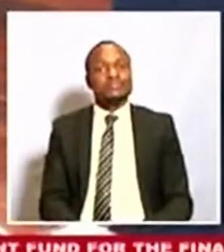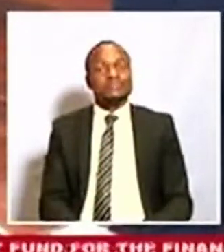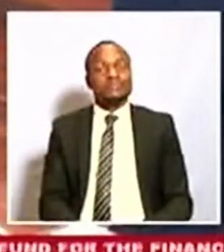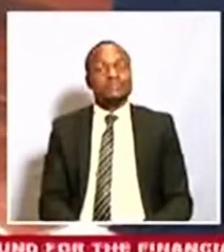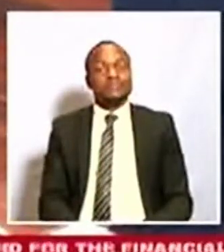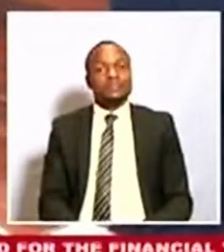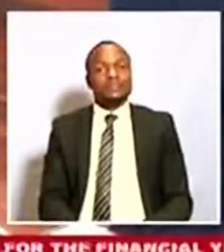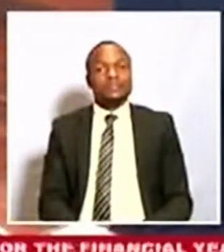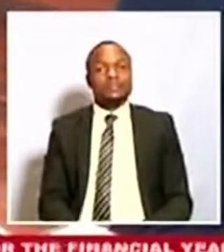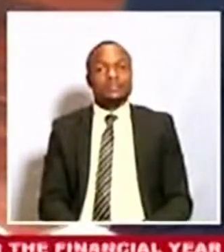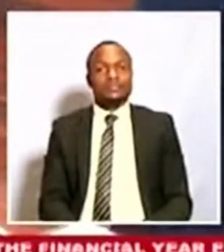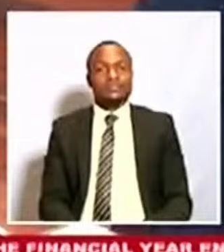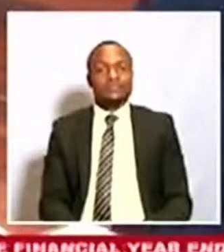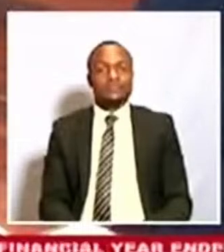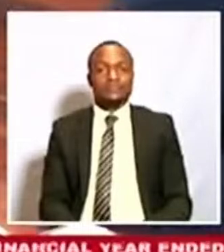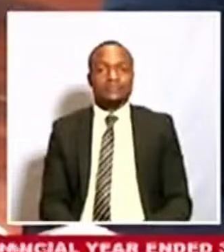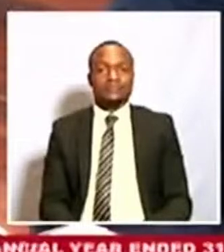no.